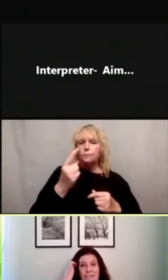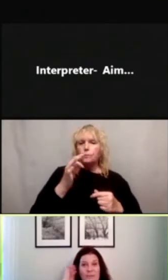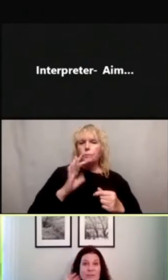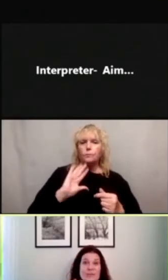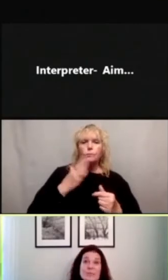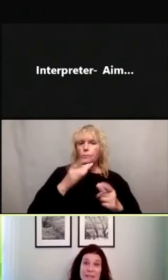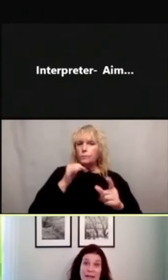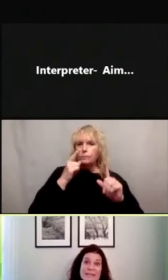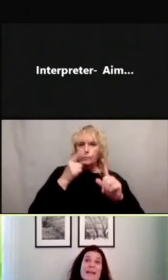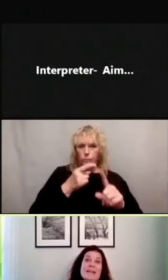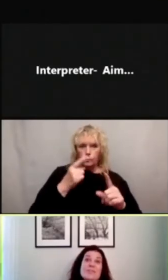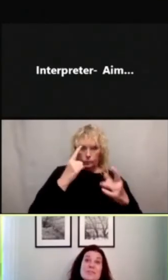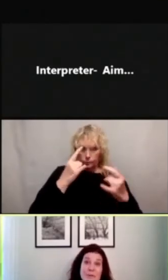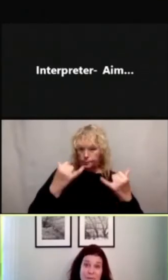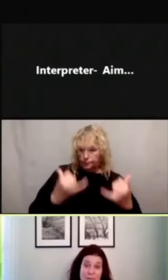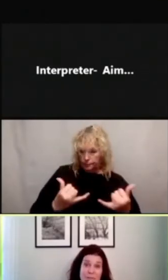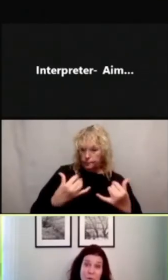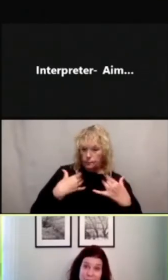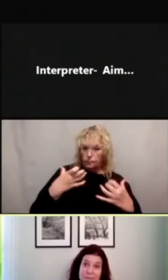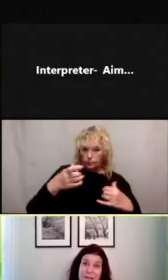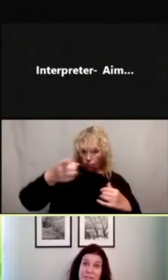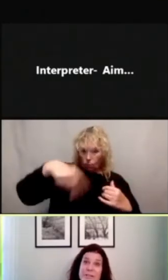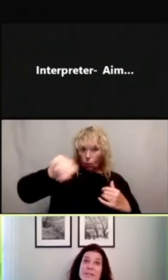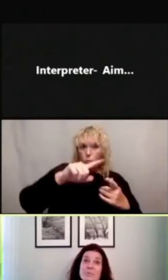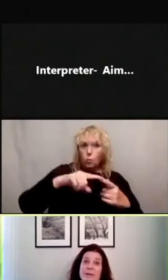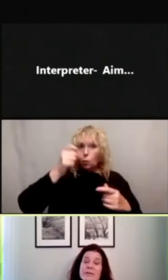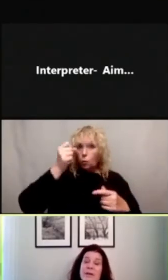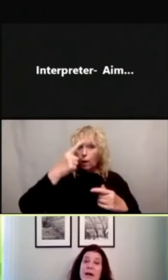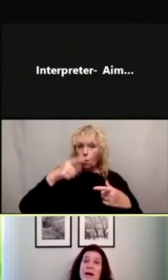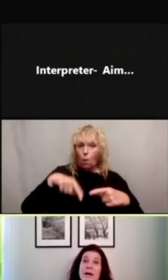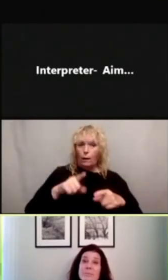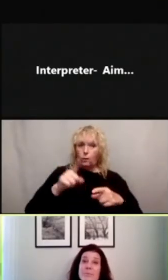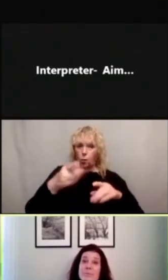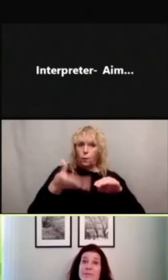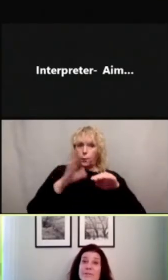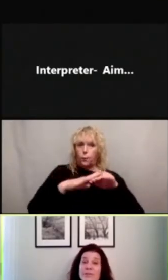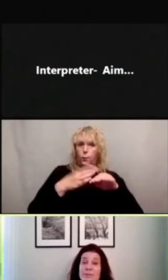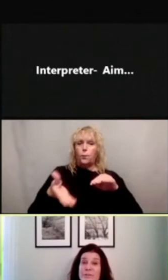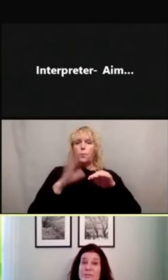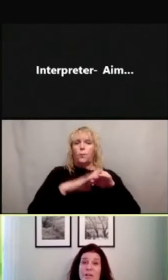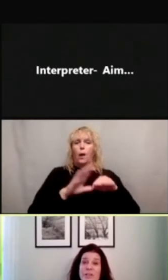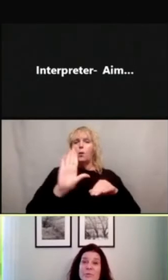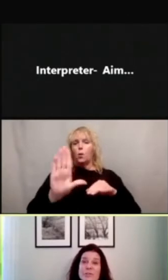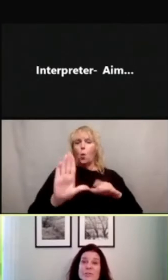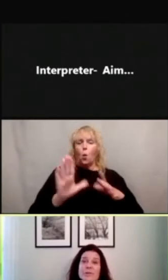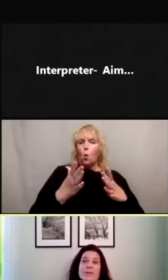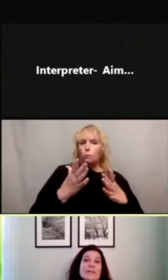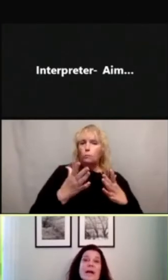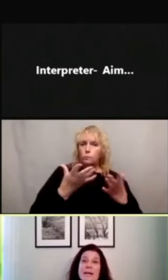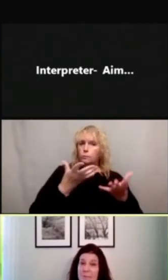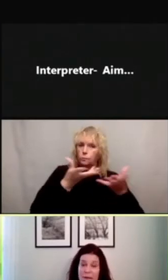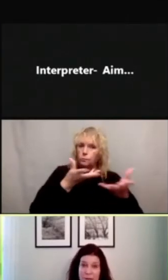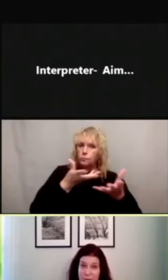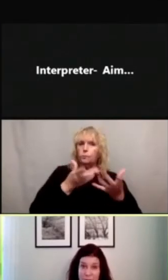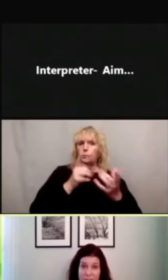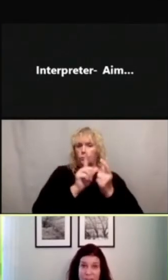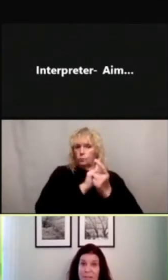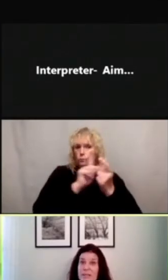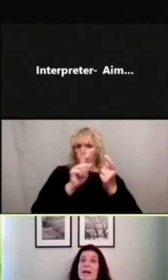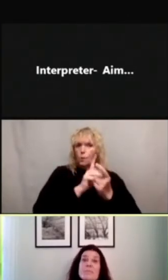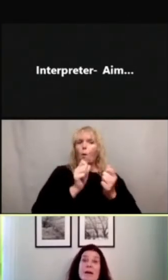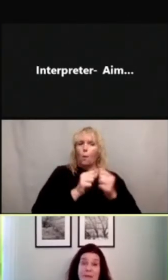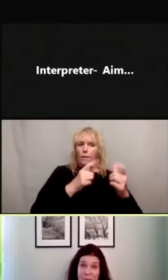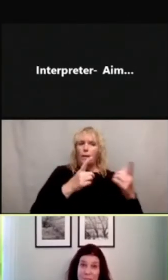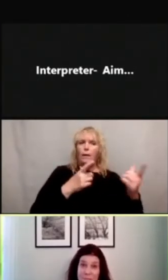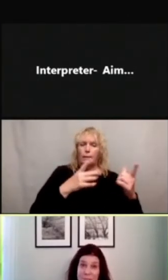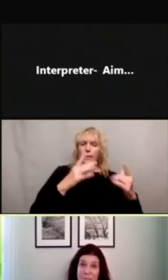today's session is for you to realize that as you increase your interaction as well with adult learners, you will learn a lot about health literacy,